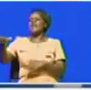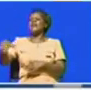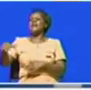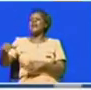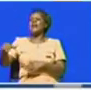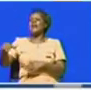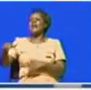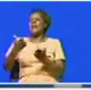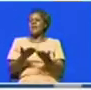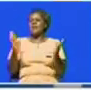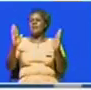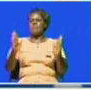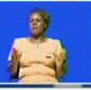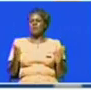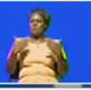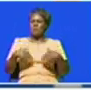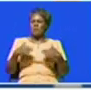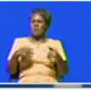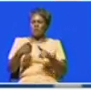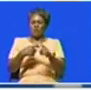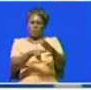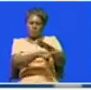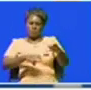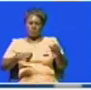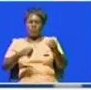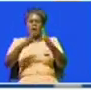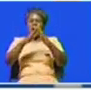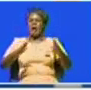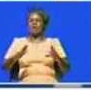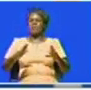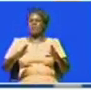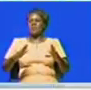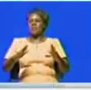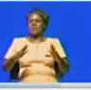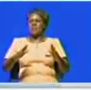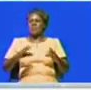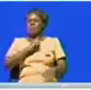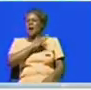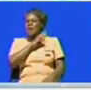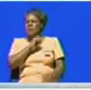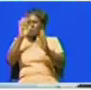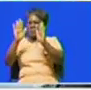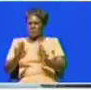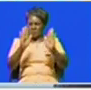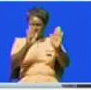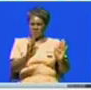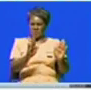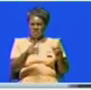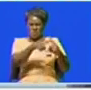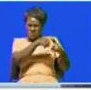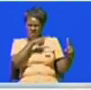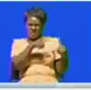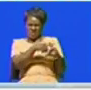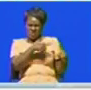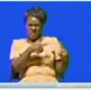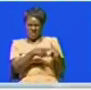So anybody, people are gotten from their houses, and then you say they are protesting violently, and then you kill them